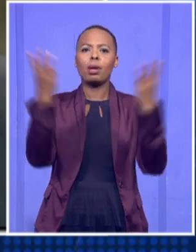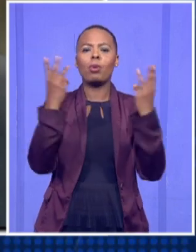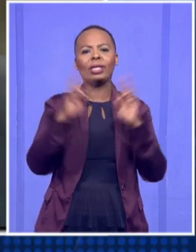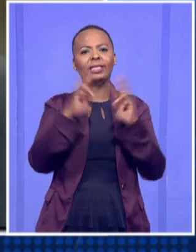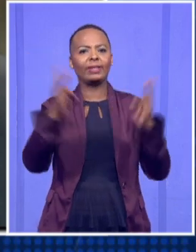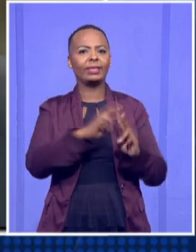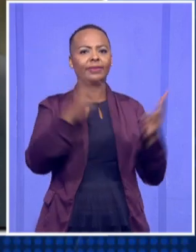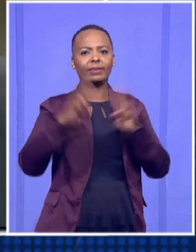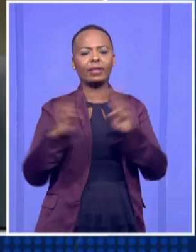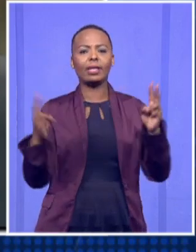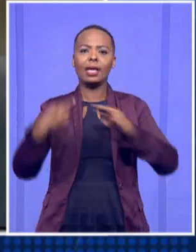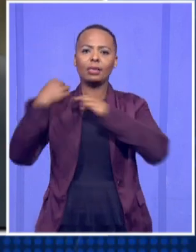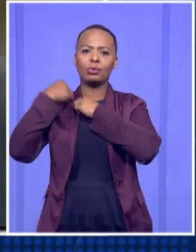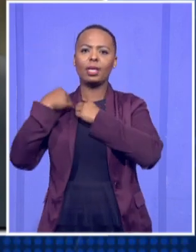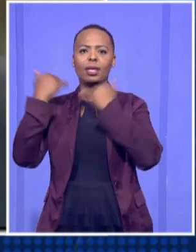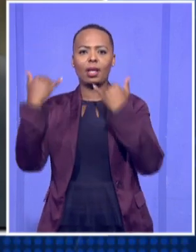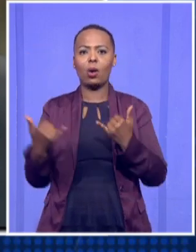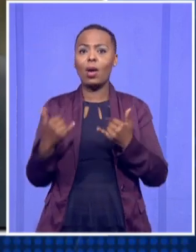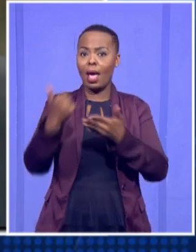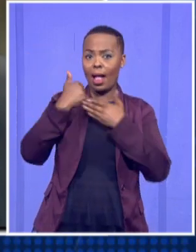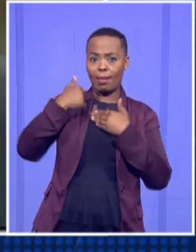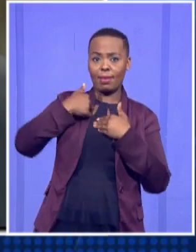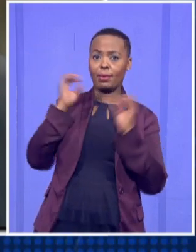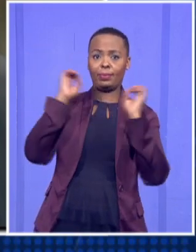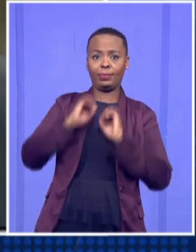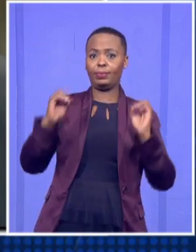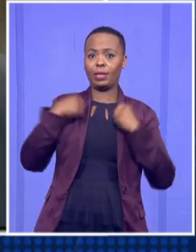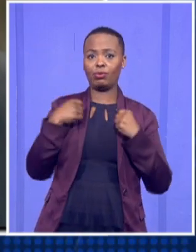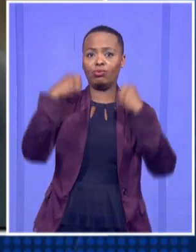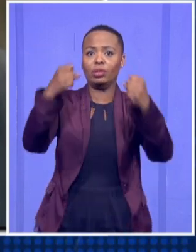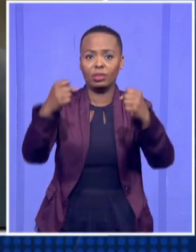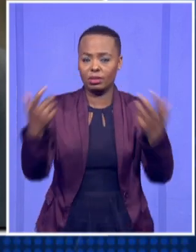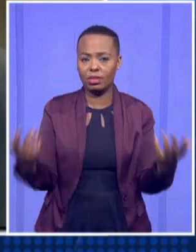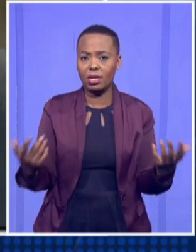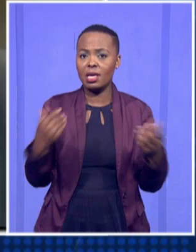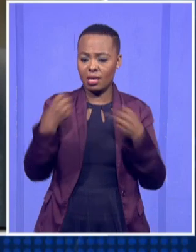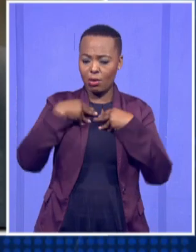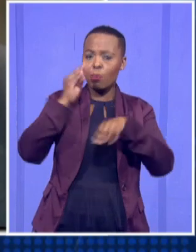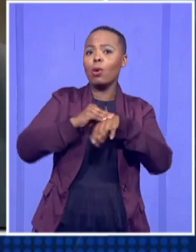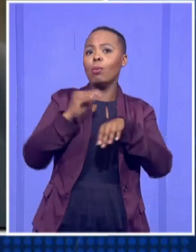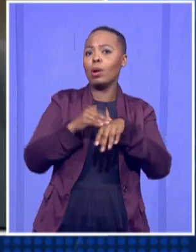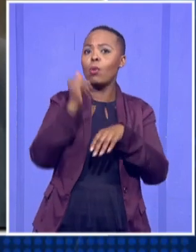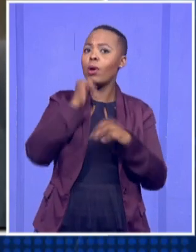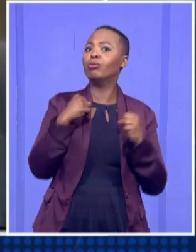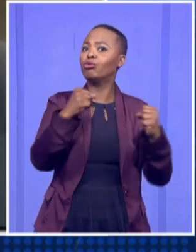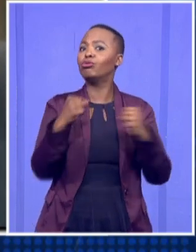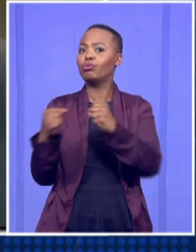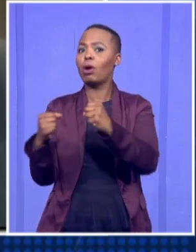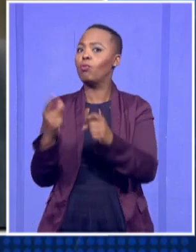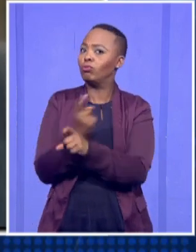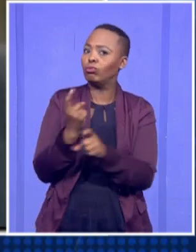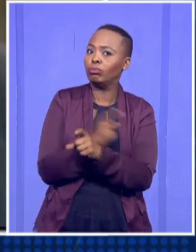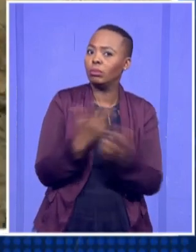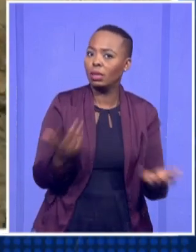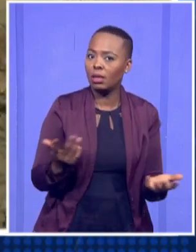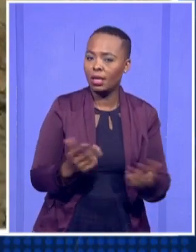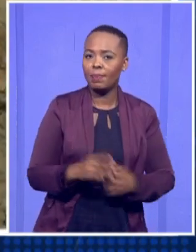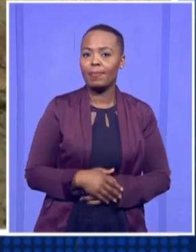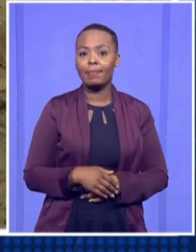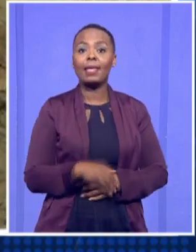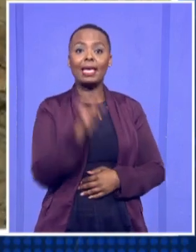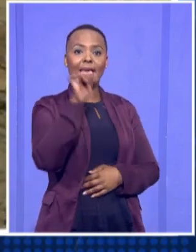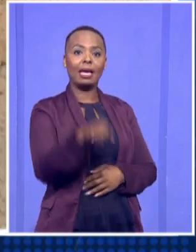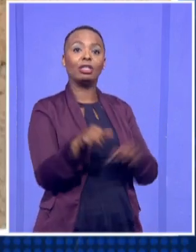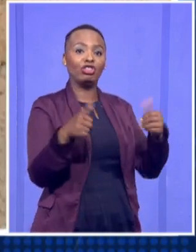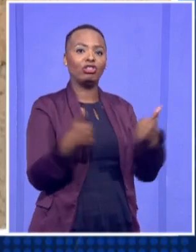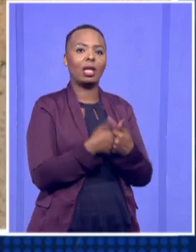responsibilities here that simply don't help me as a motorist in this country at all. Yeah, that's the biggest challenge, because